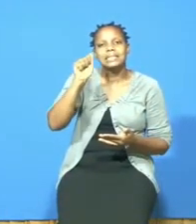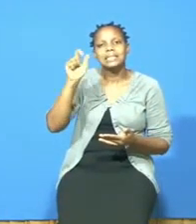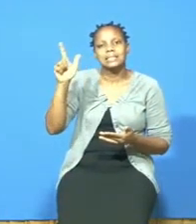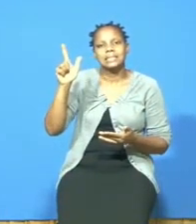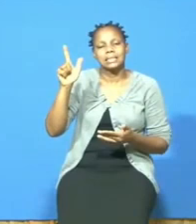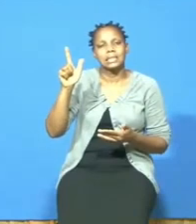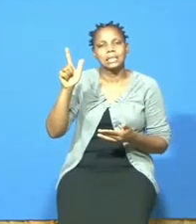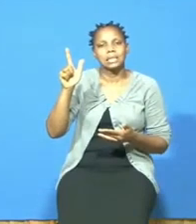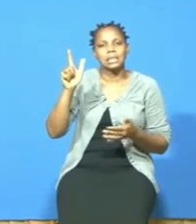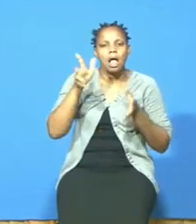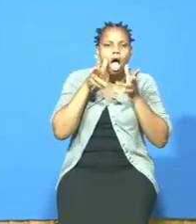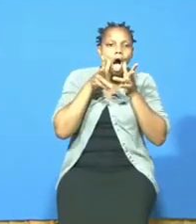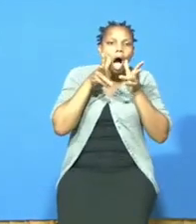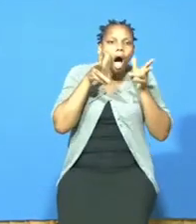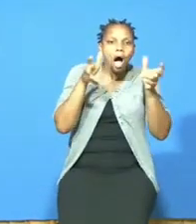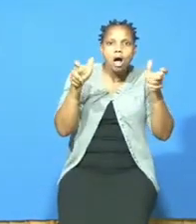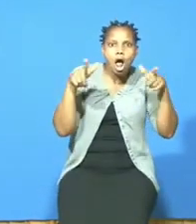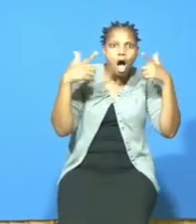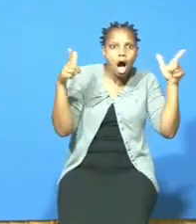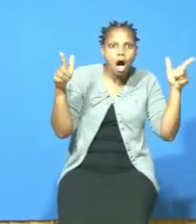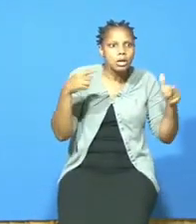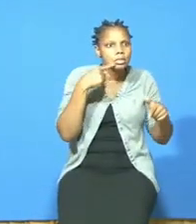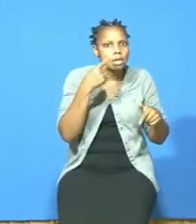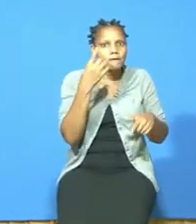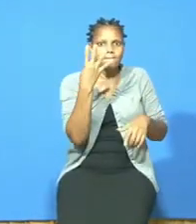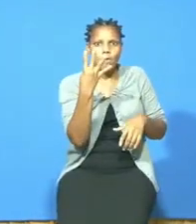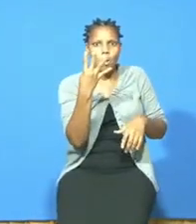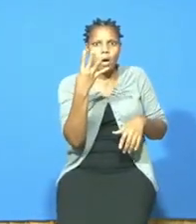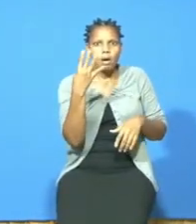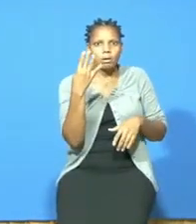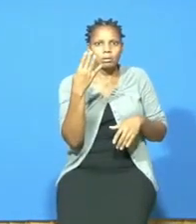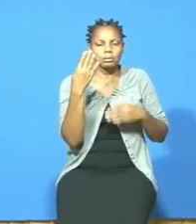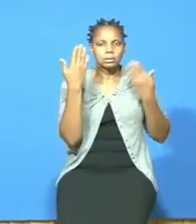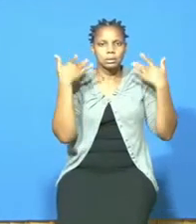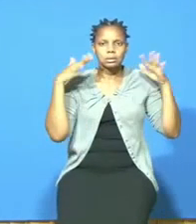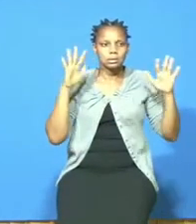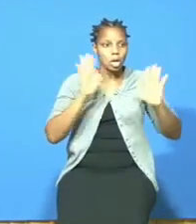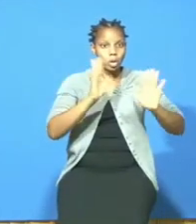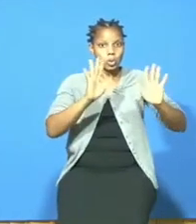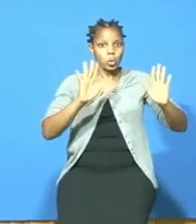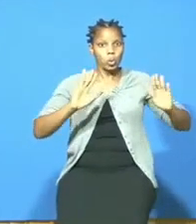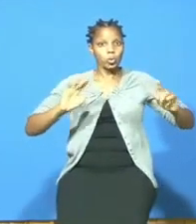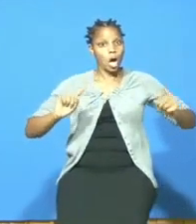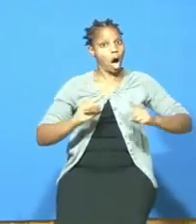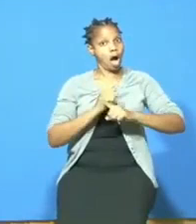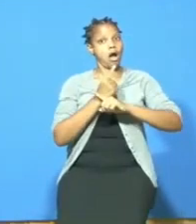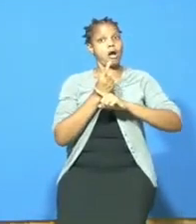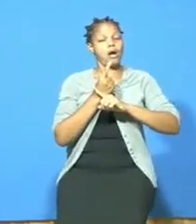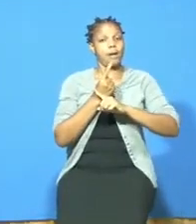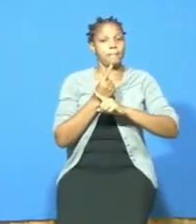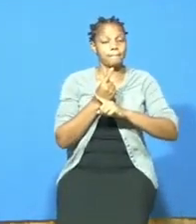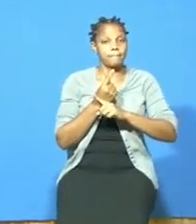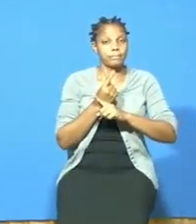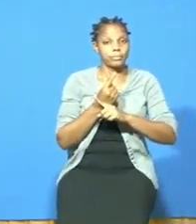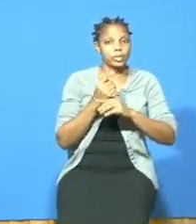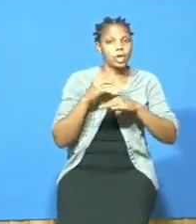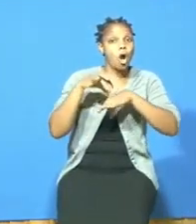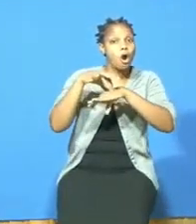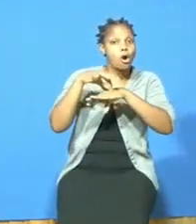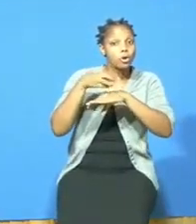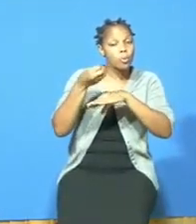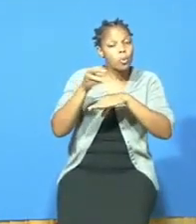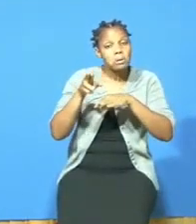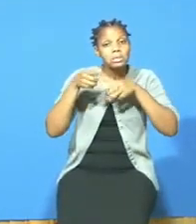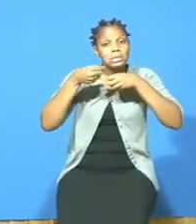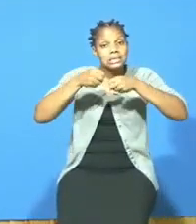cried with a loud voice to the four angels, "Do not harm the earth or